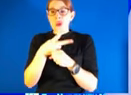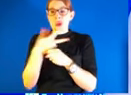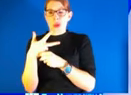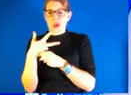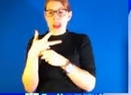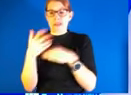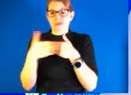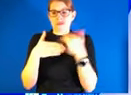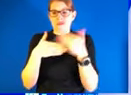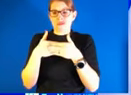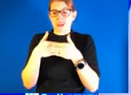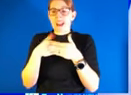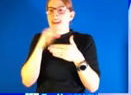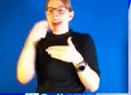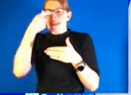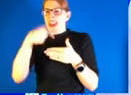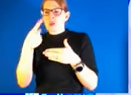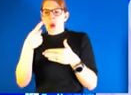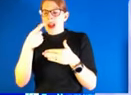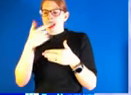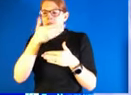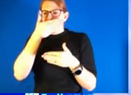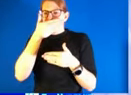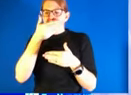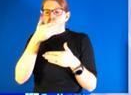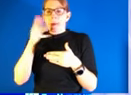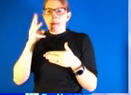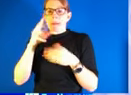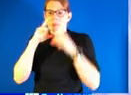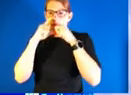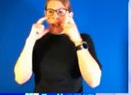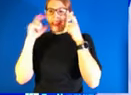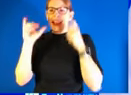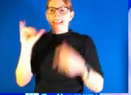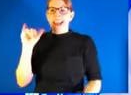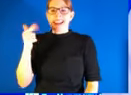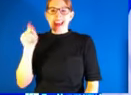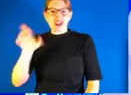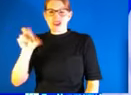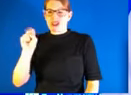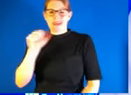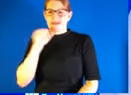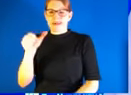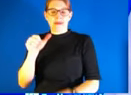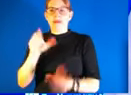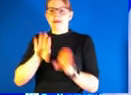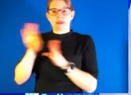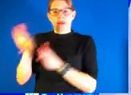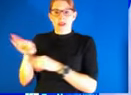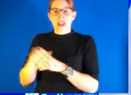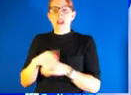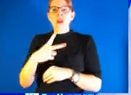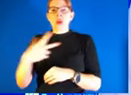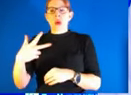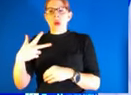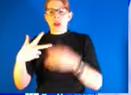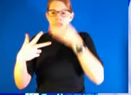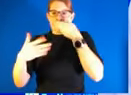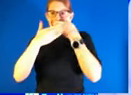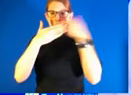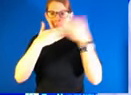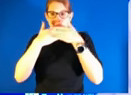not those thin 1 layer masks such as gaiters or something of that nature. But you have to make sure it is 2 or 3 layers. We know